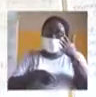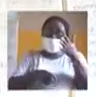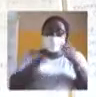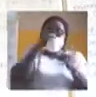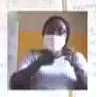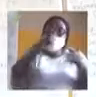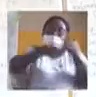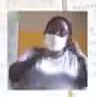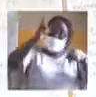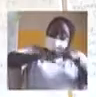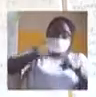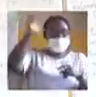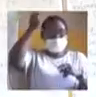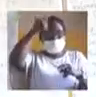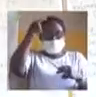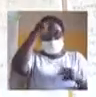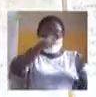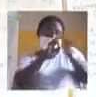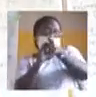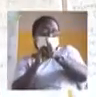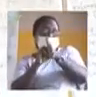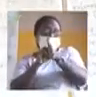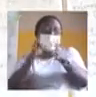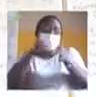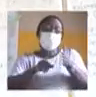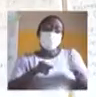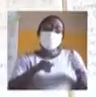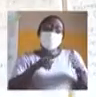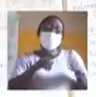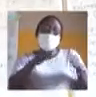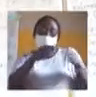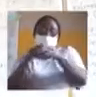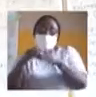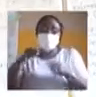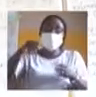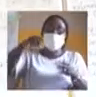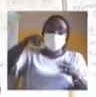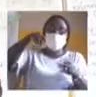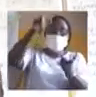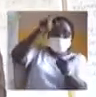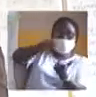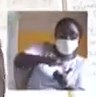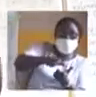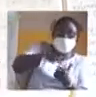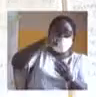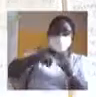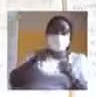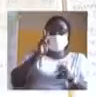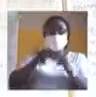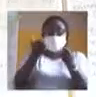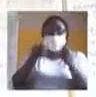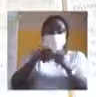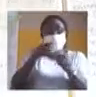a drop in the purchasing power of the consumers, which may result in decrease in the demand for certain commodities. What do we mean